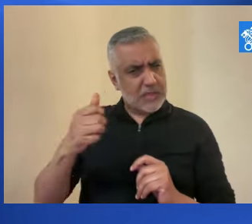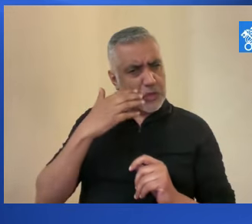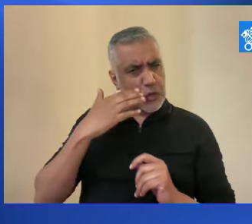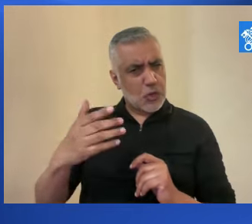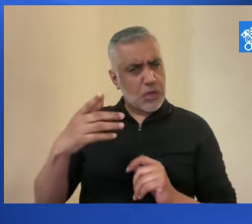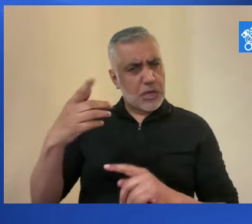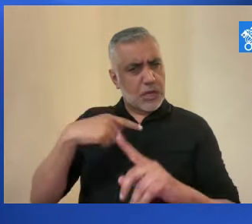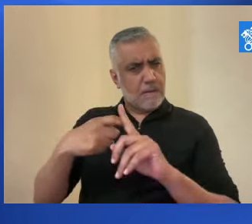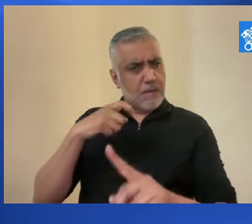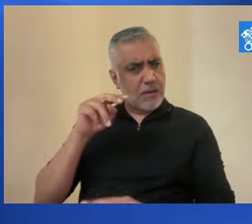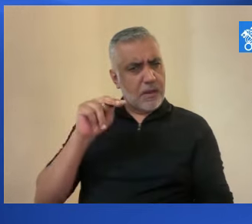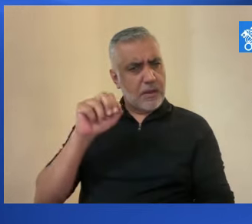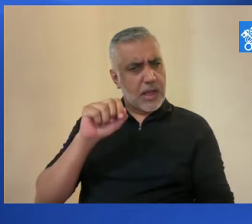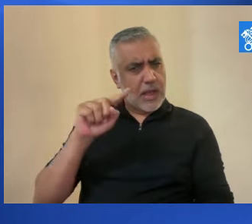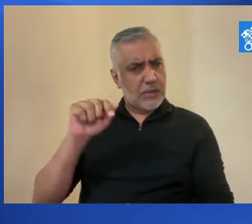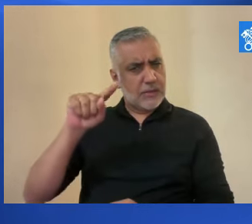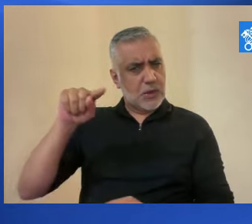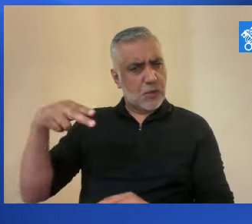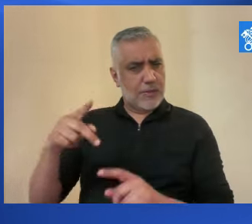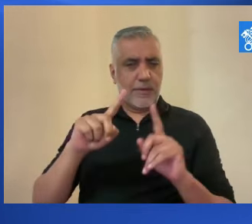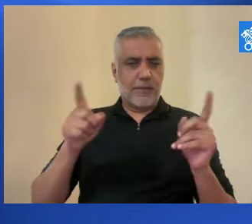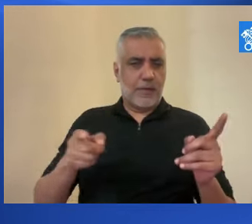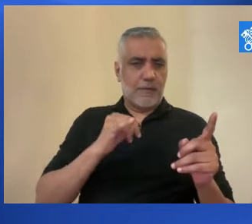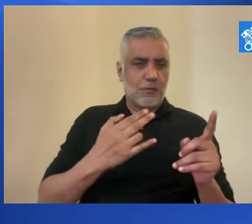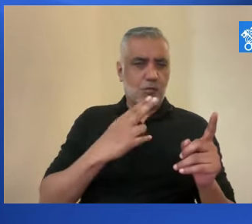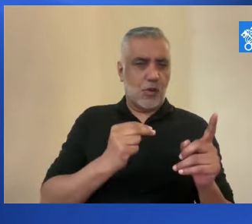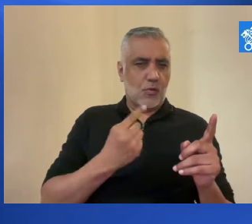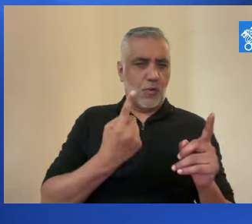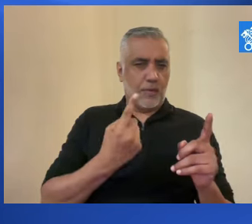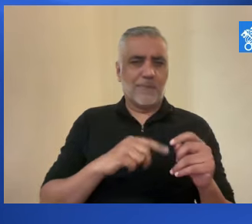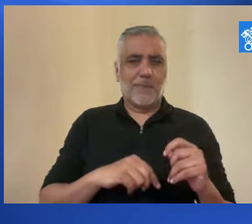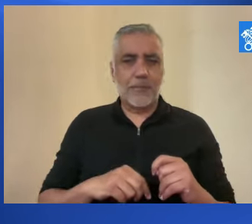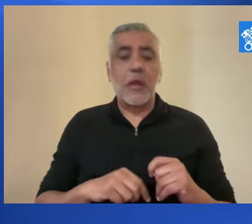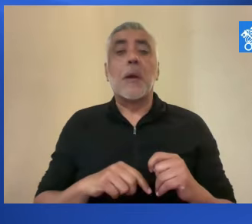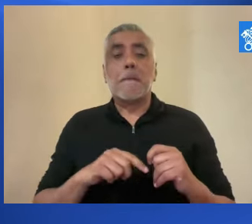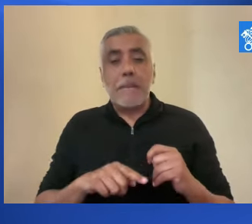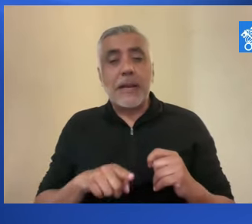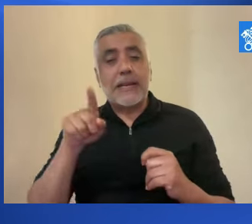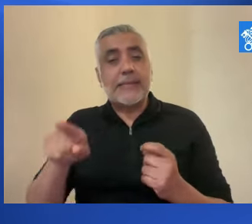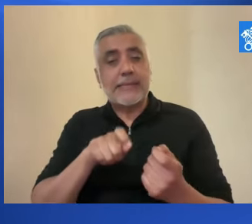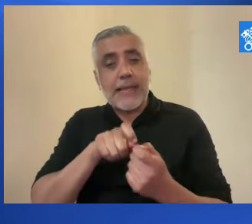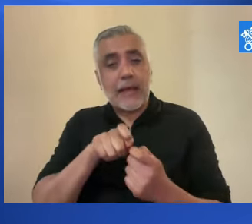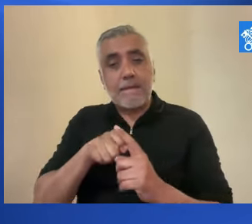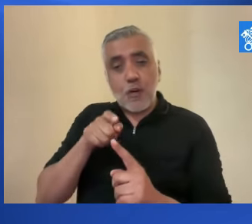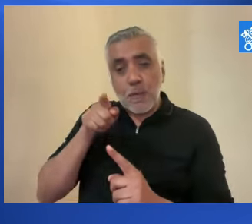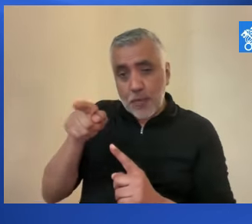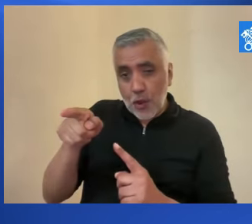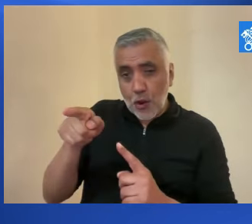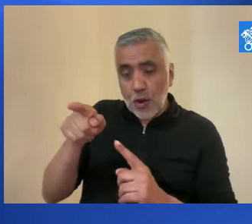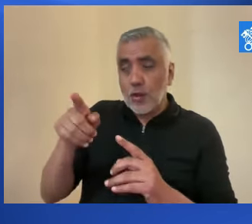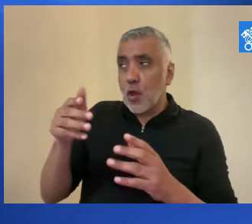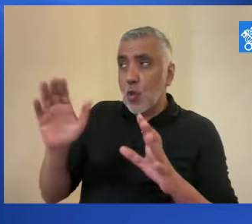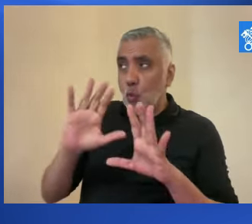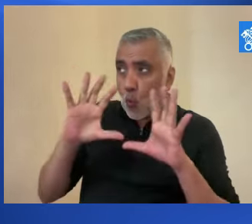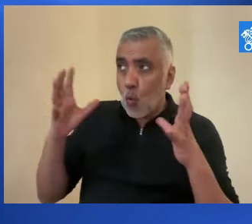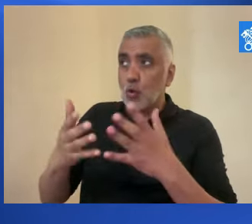46. But it is exactly from there that the world is reborn. The chosen heroine is not a